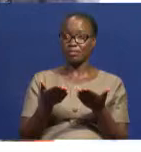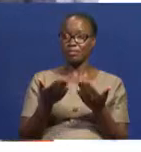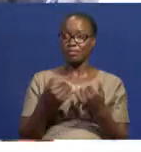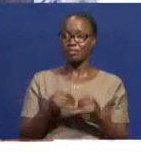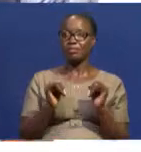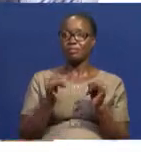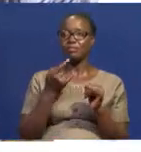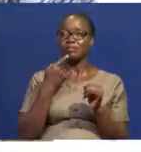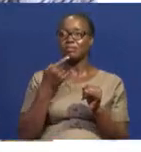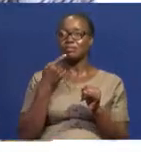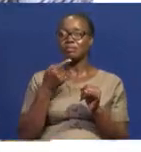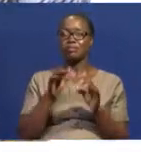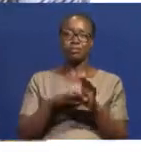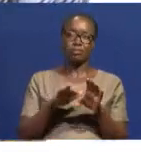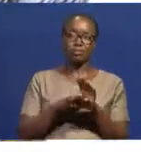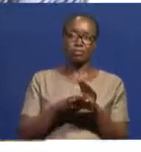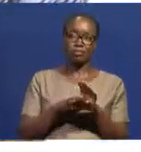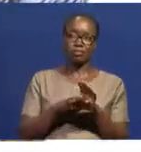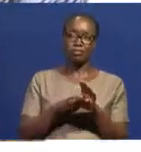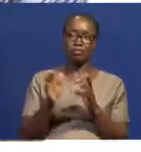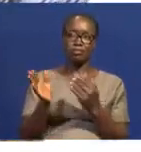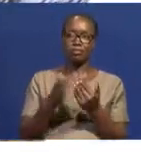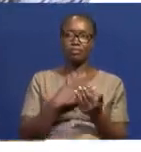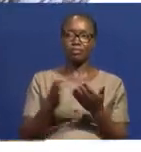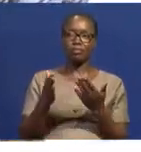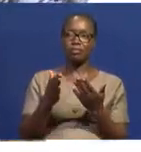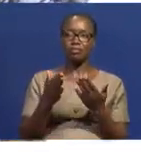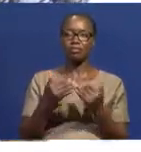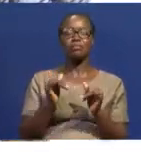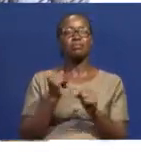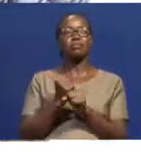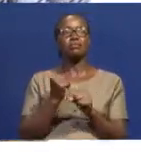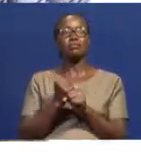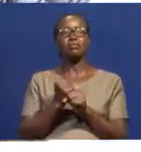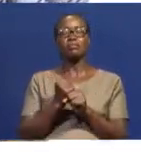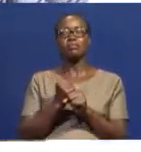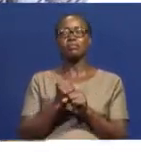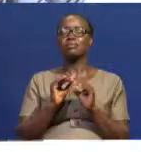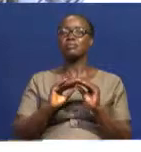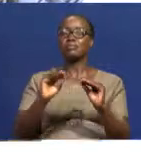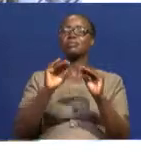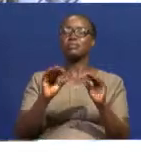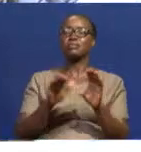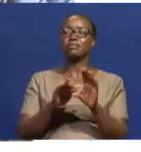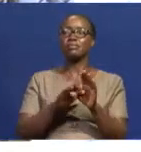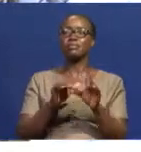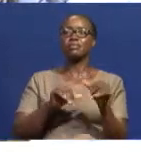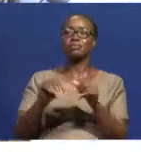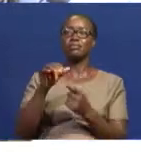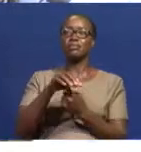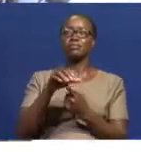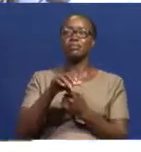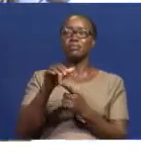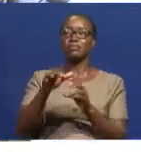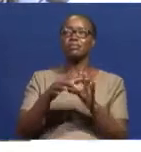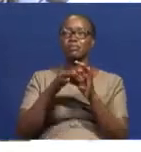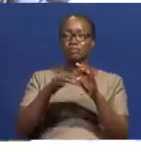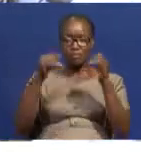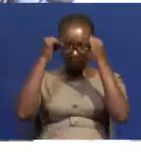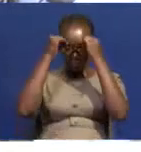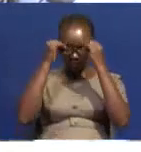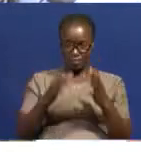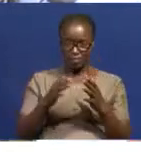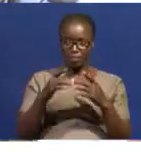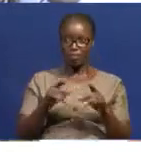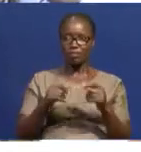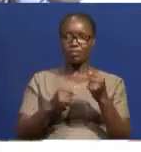are trying to tell members, and whatever we will try to do is to sensitize members about the championships that belong to students.